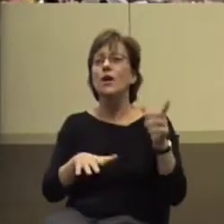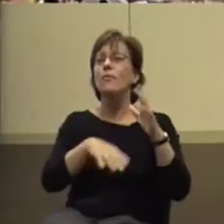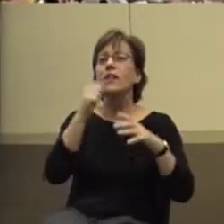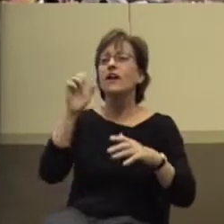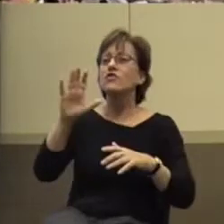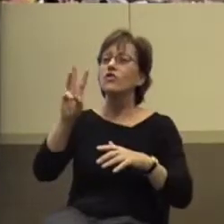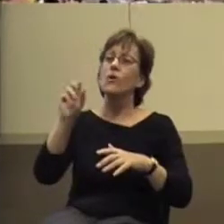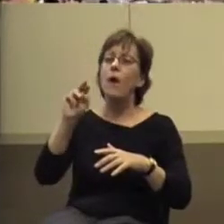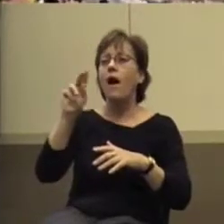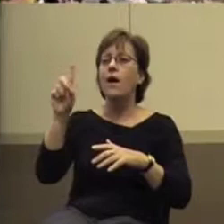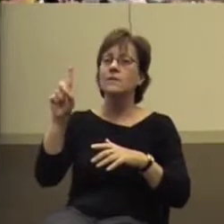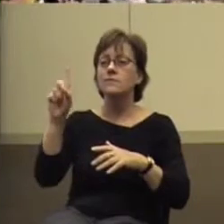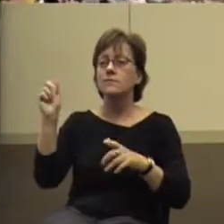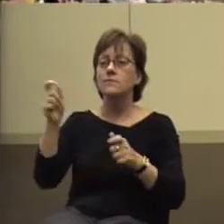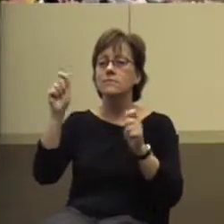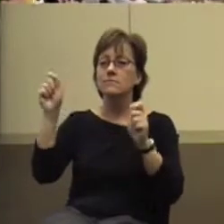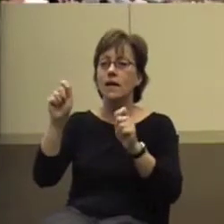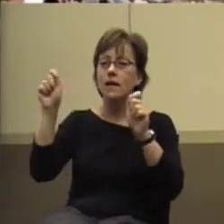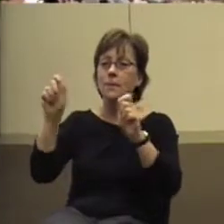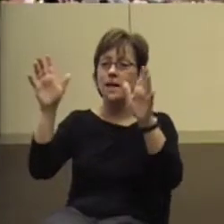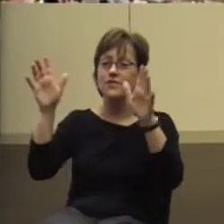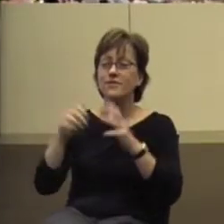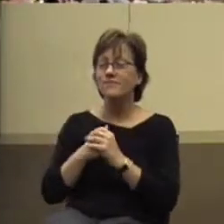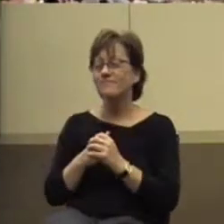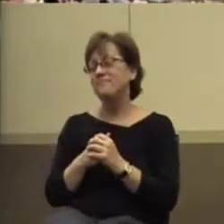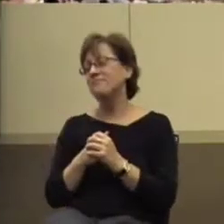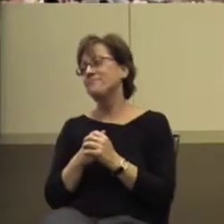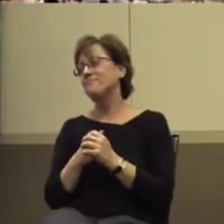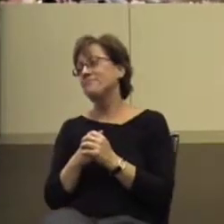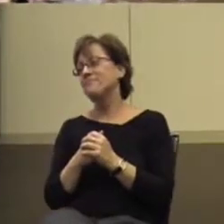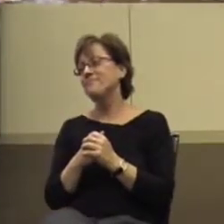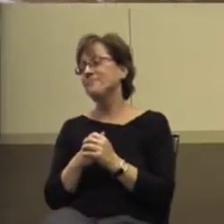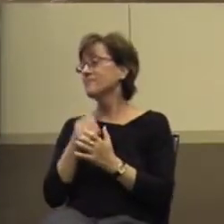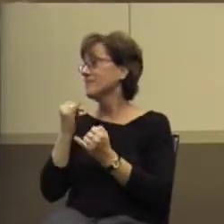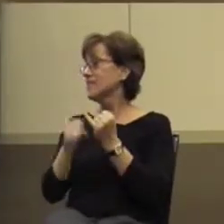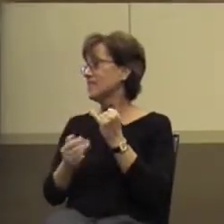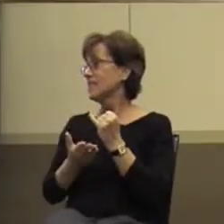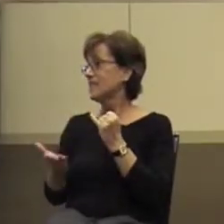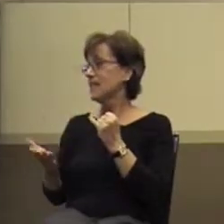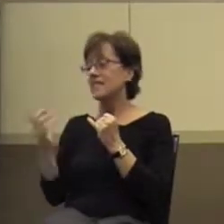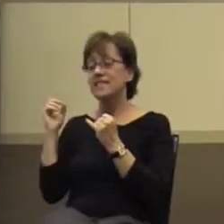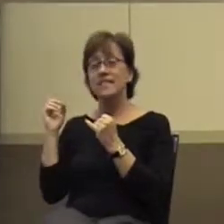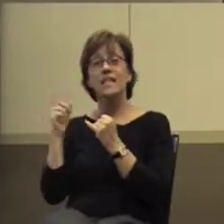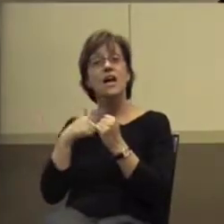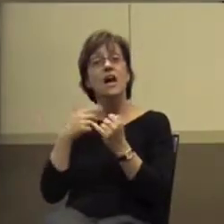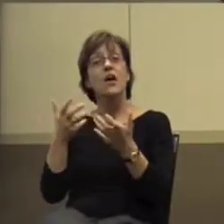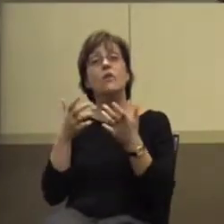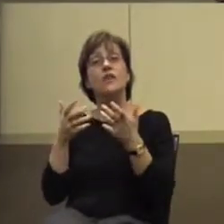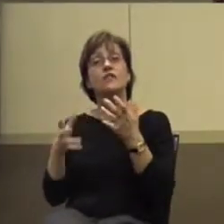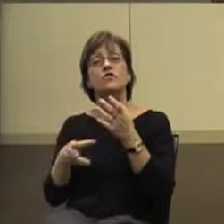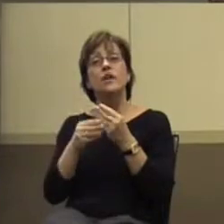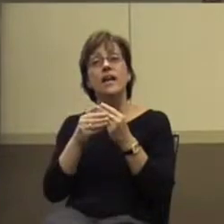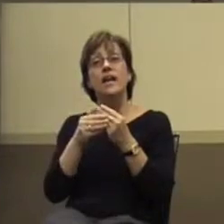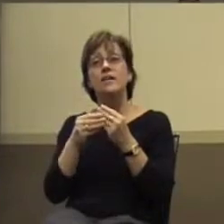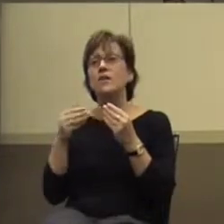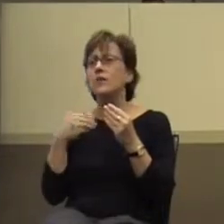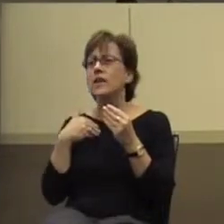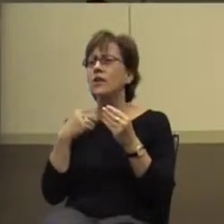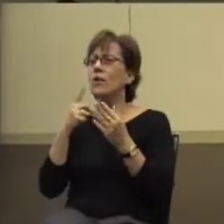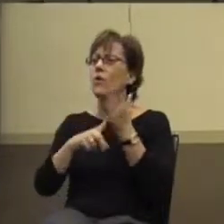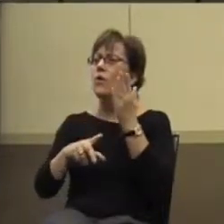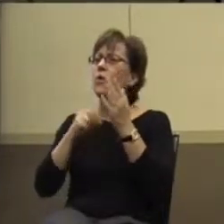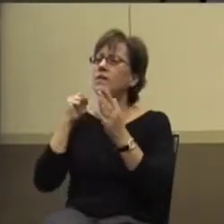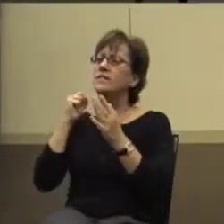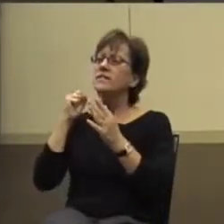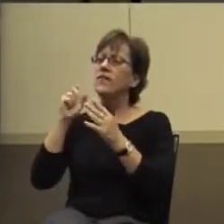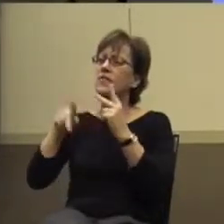Yeah. The last thing here, I wanted to add this one in. Remember, we had, what was the